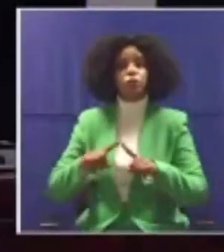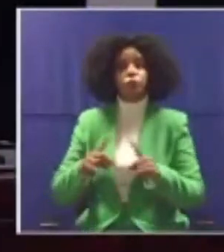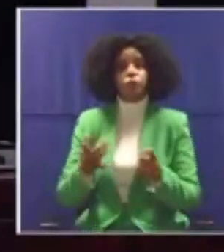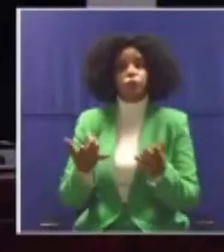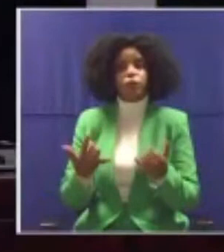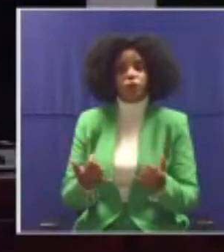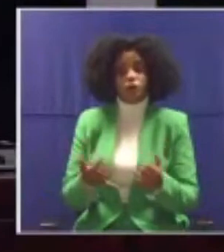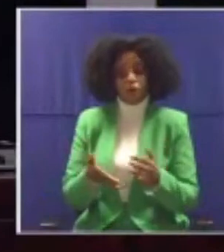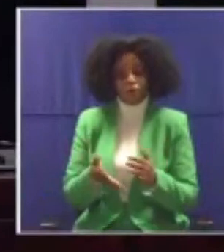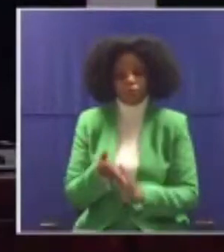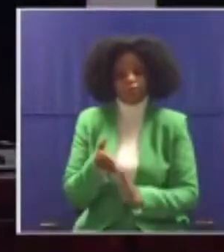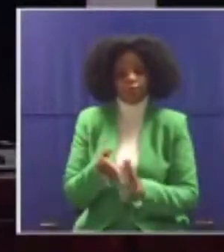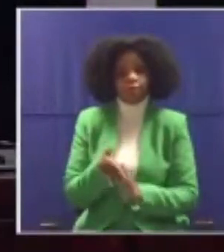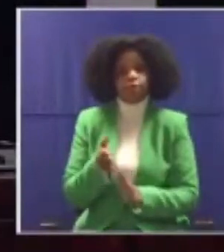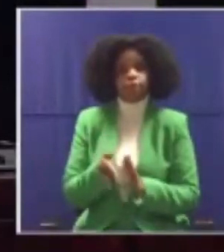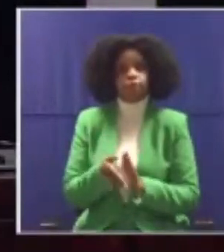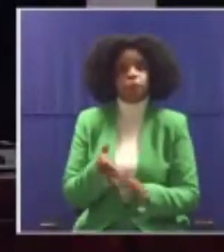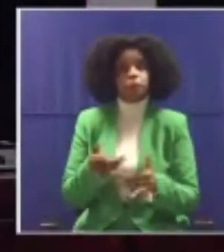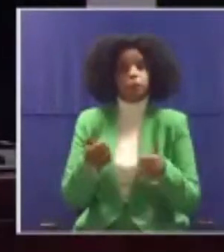direction,